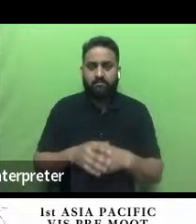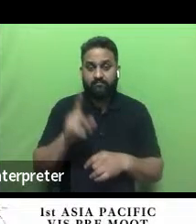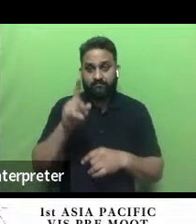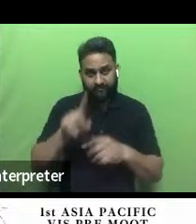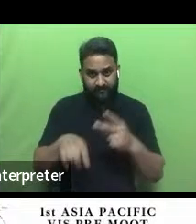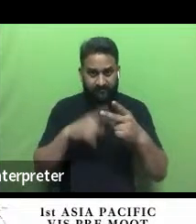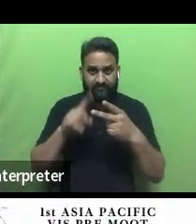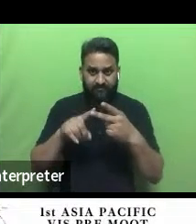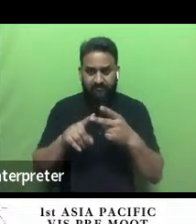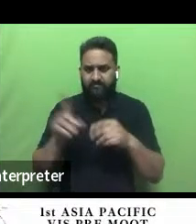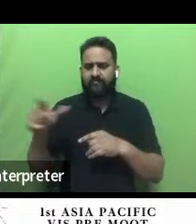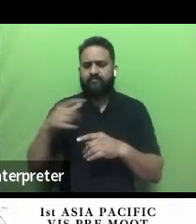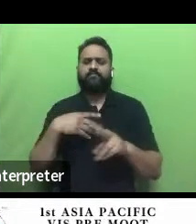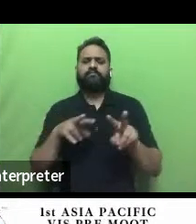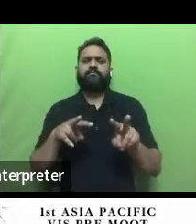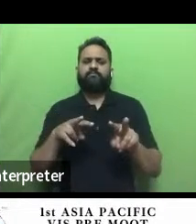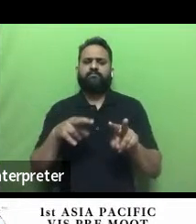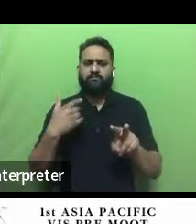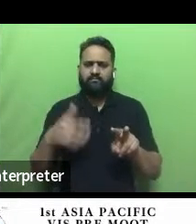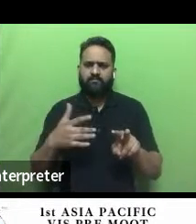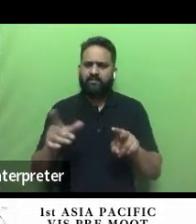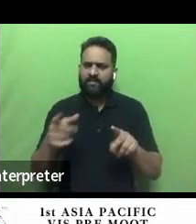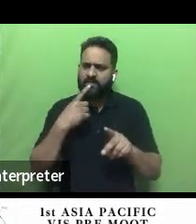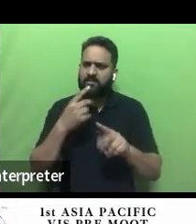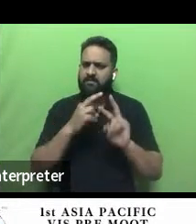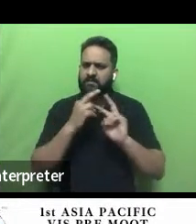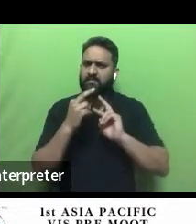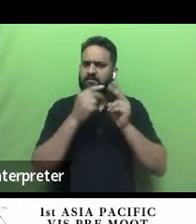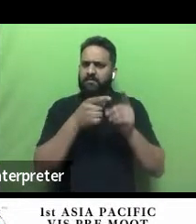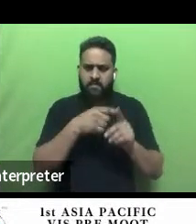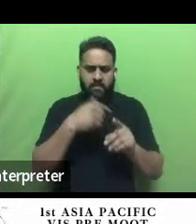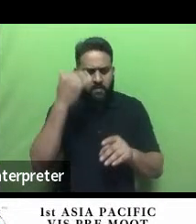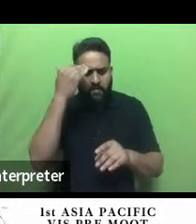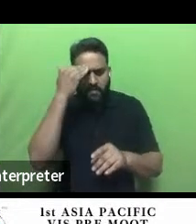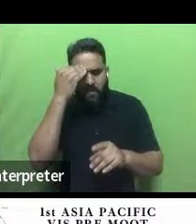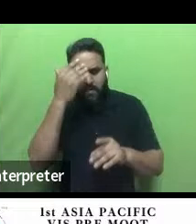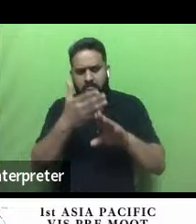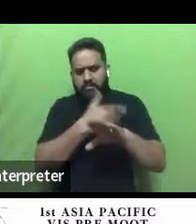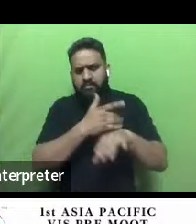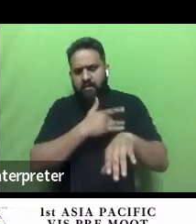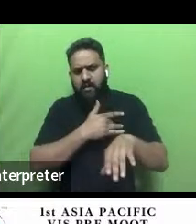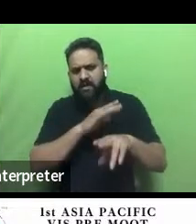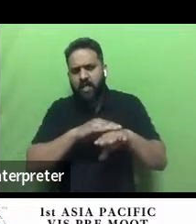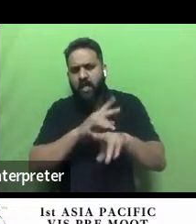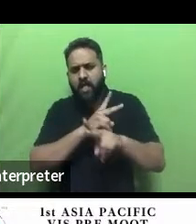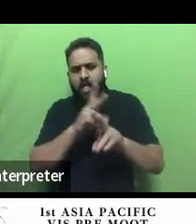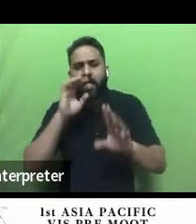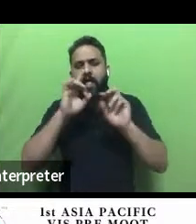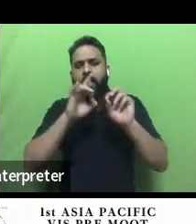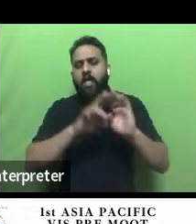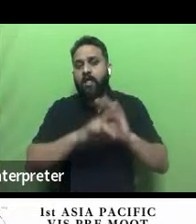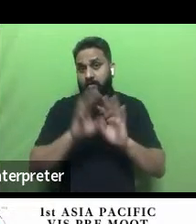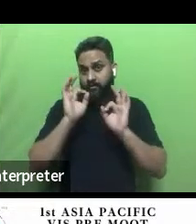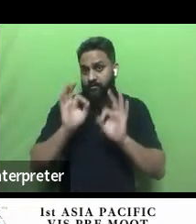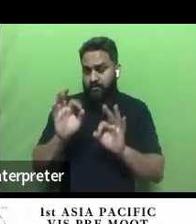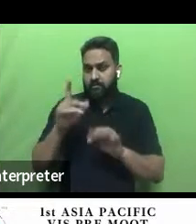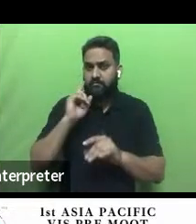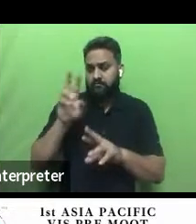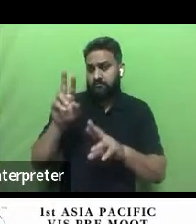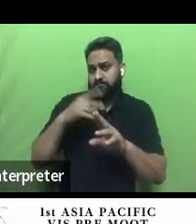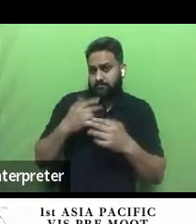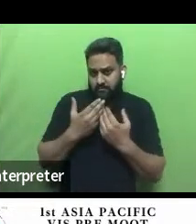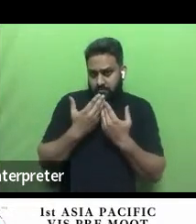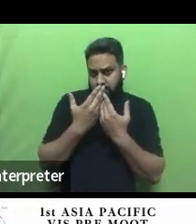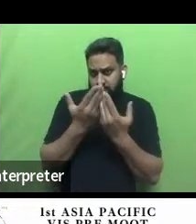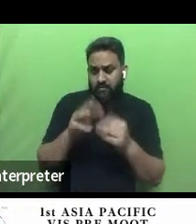placed extreme reliance on Ms. Bhupati's knowledge of the previous practice. However, if I may direct this tribunal to